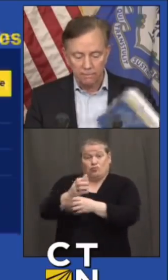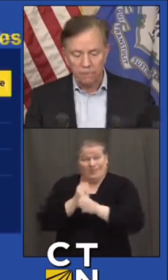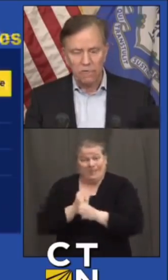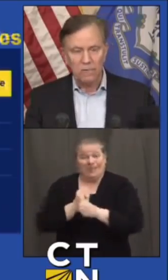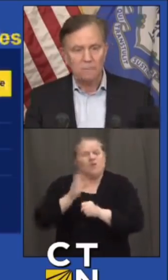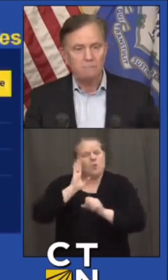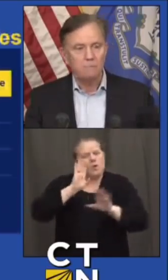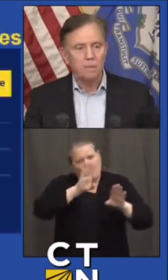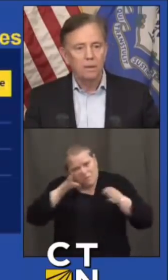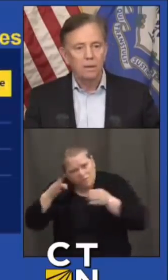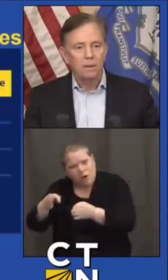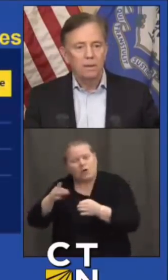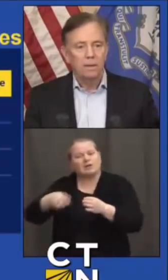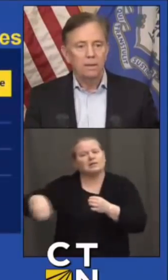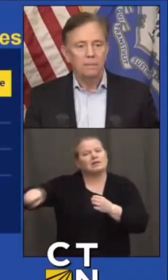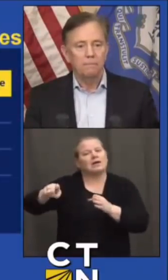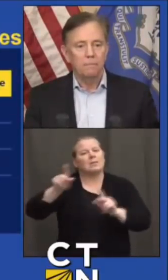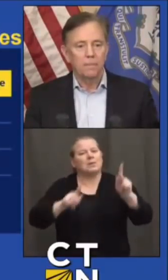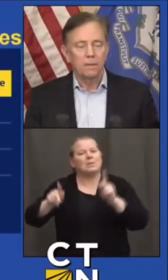that for a second.